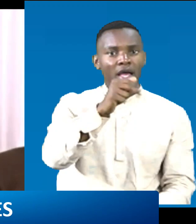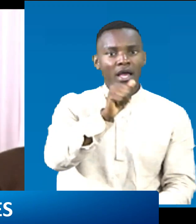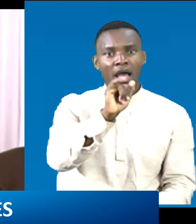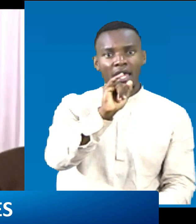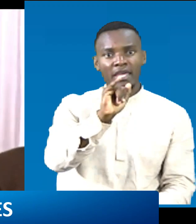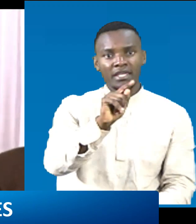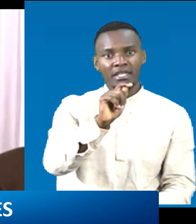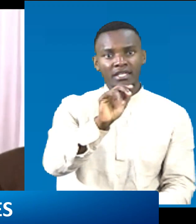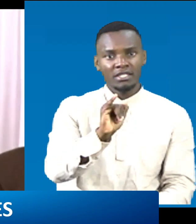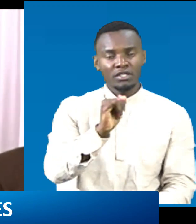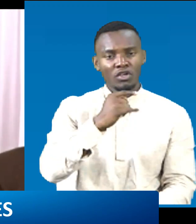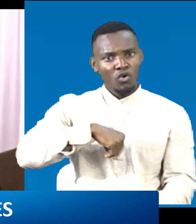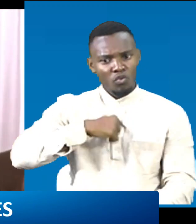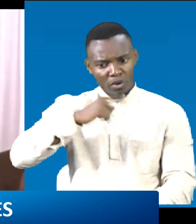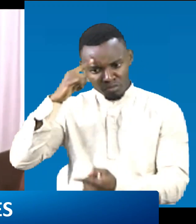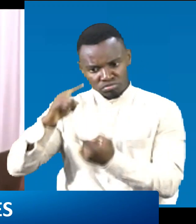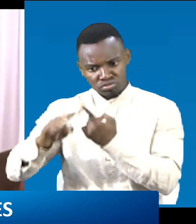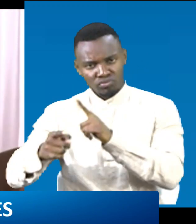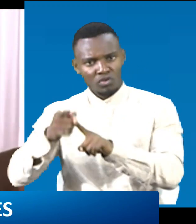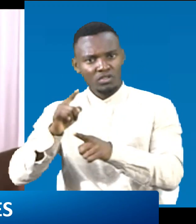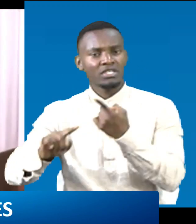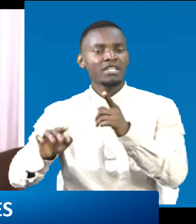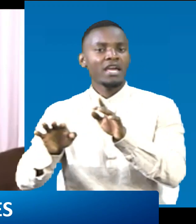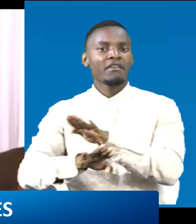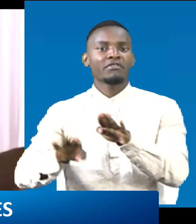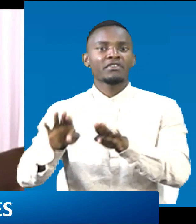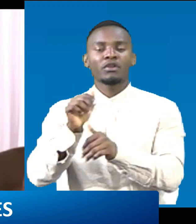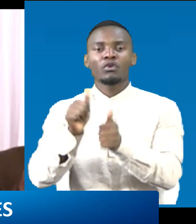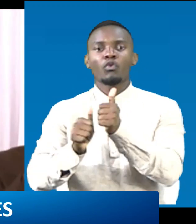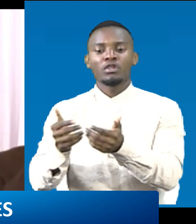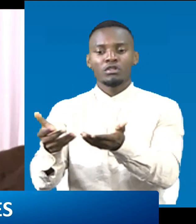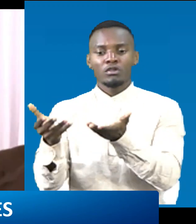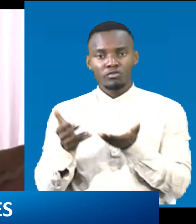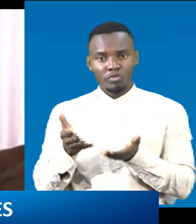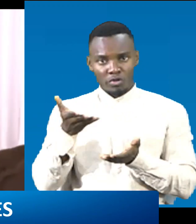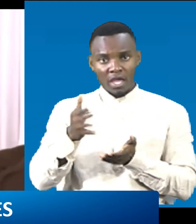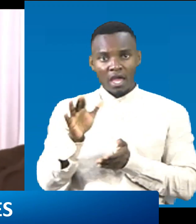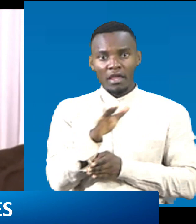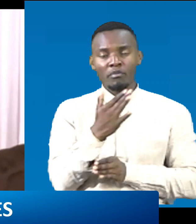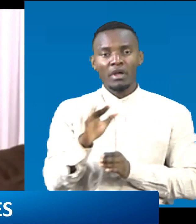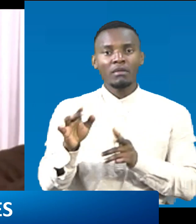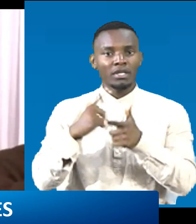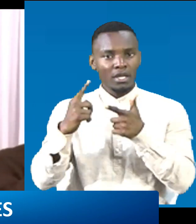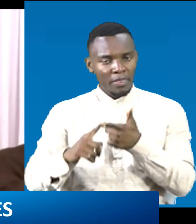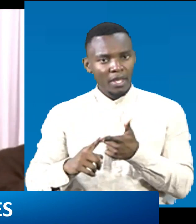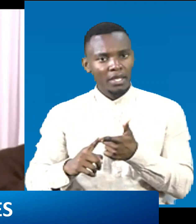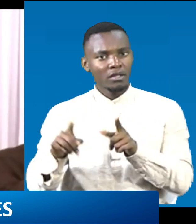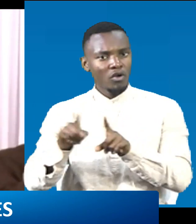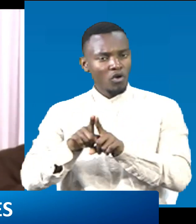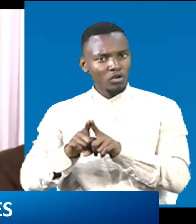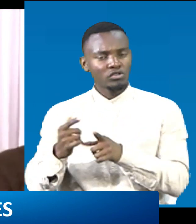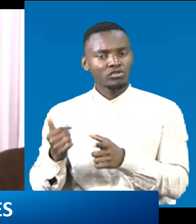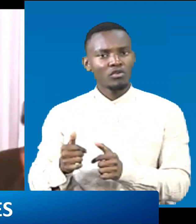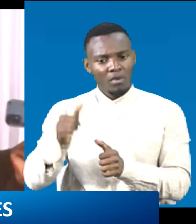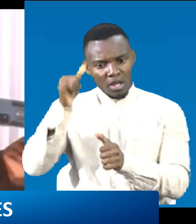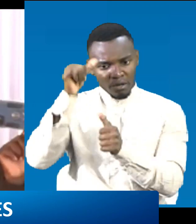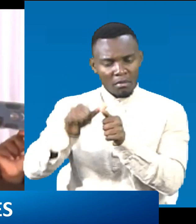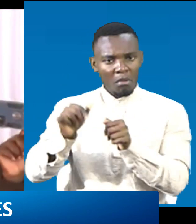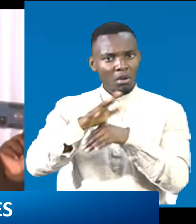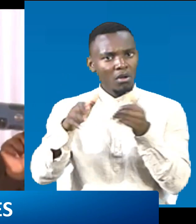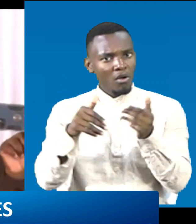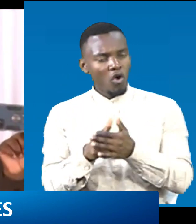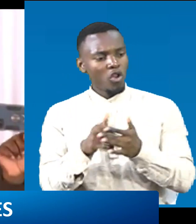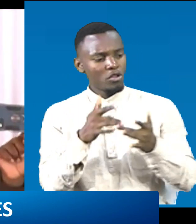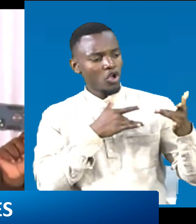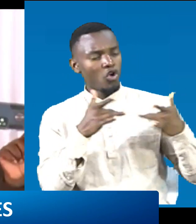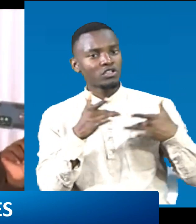consider all matters that shall come before Parliament and be able to take into account all the concerns